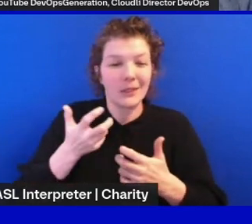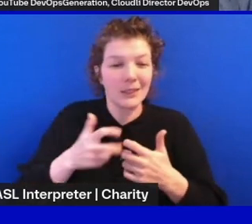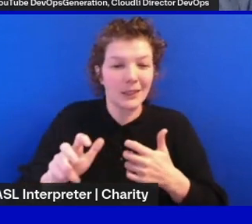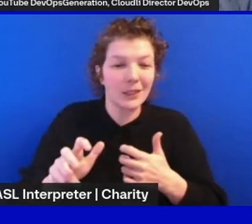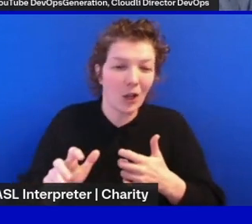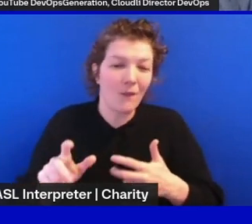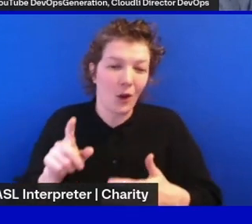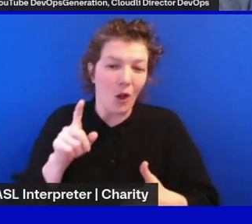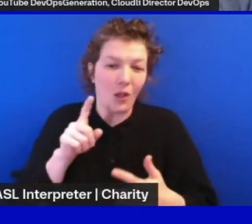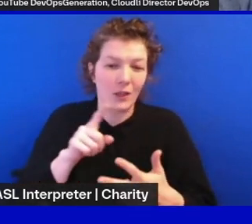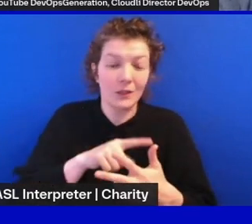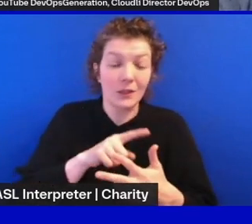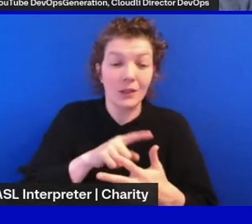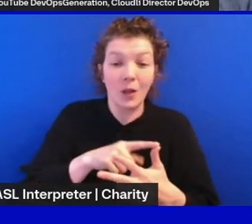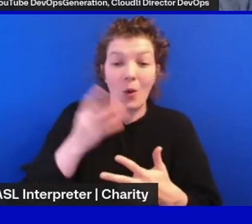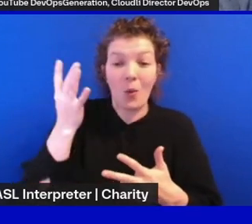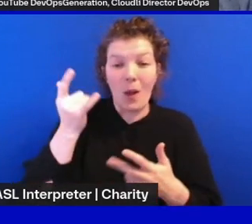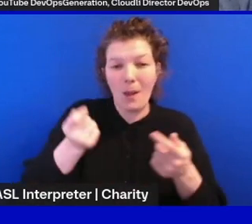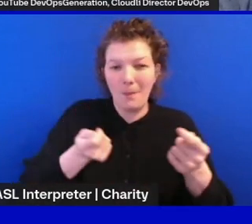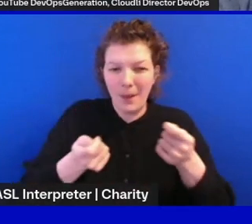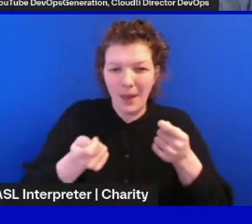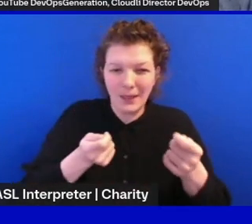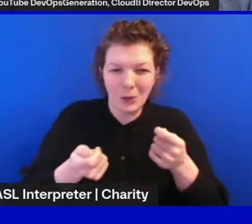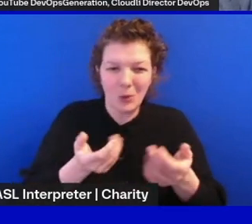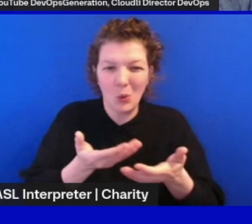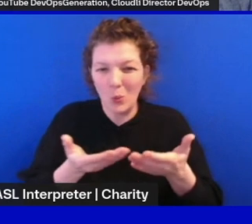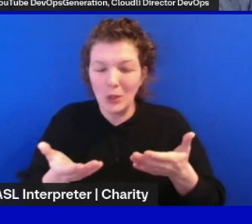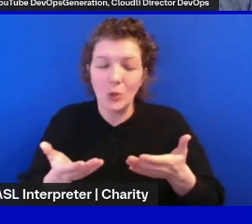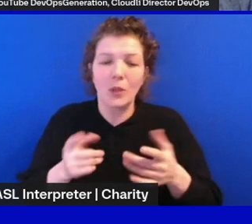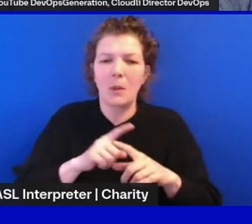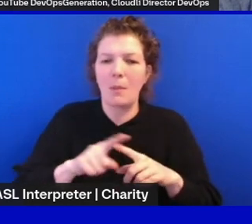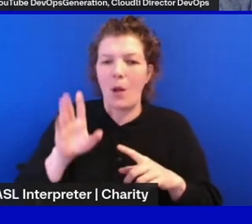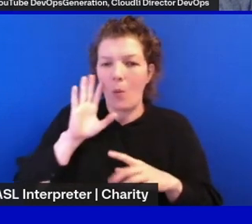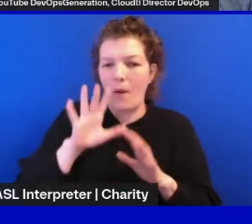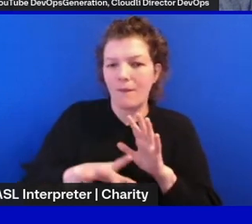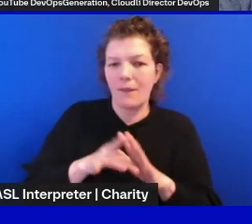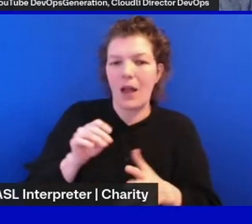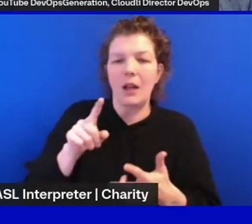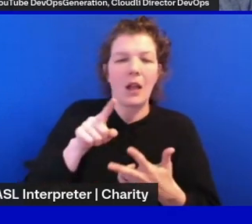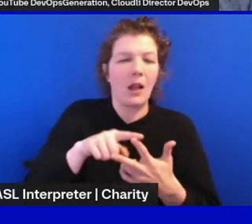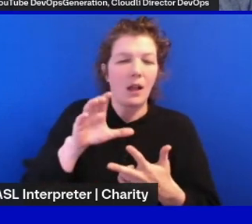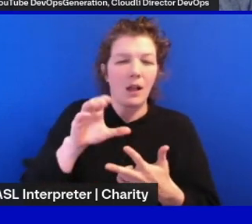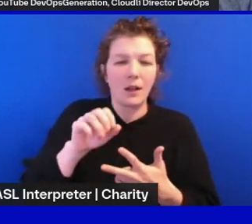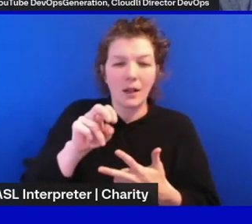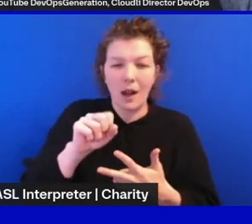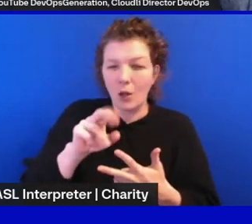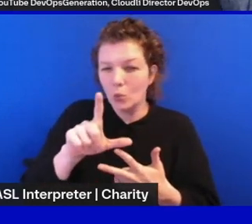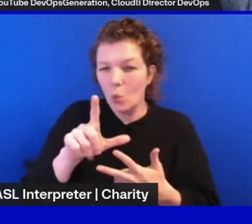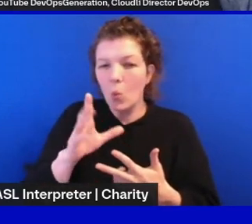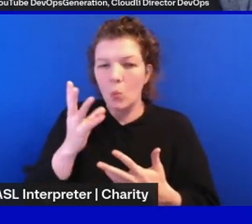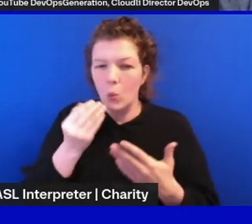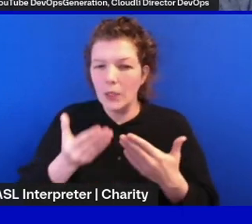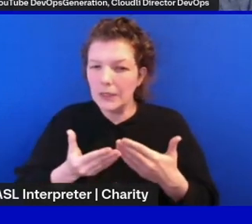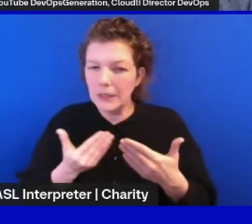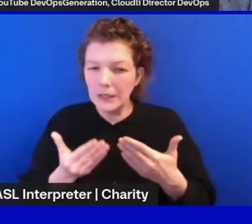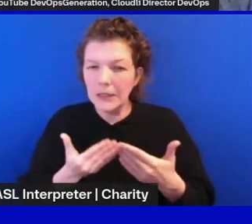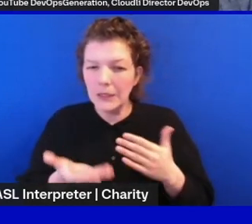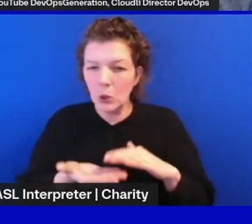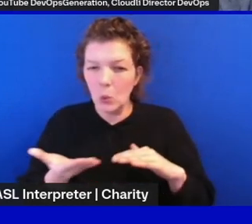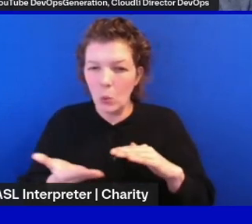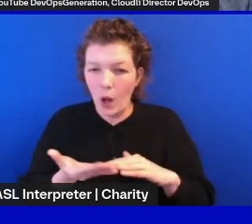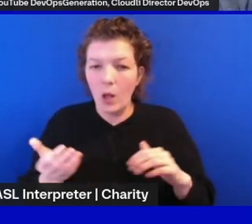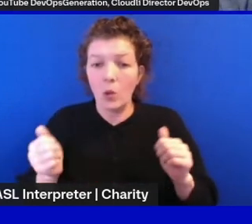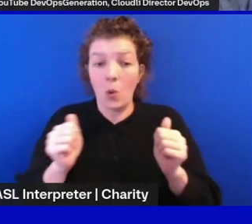certificate management, you'll find that Consul is quite easy to configure and bootstrap. And if you have Consul running and Vault running, you can